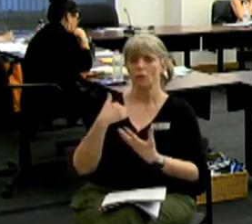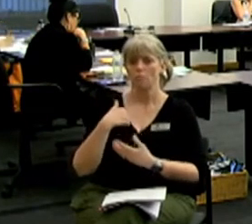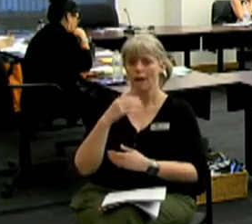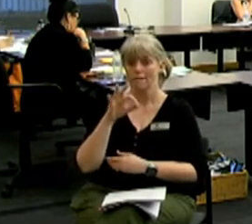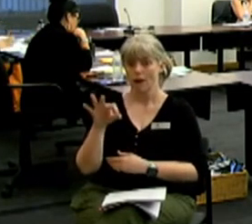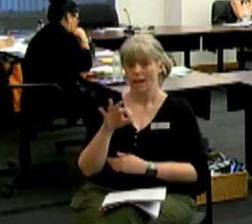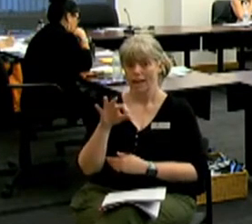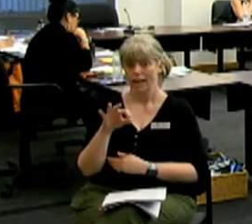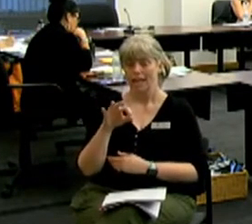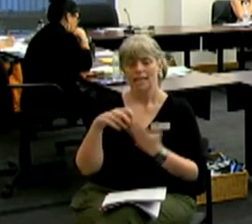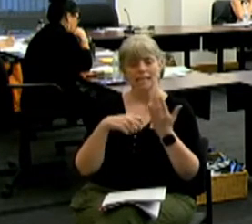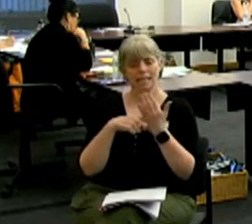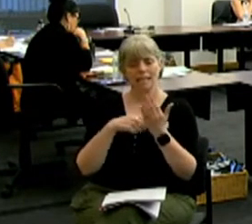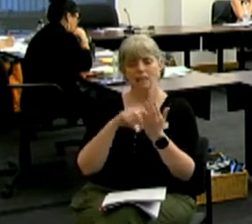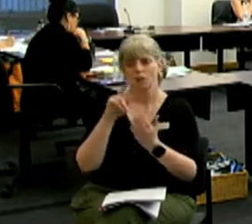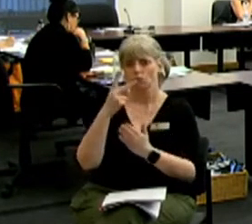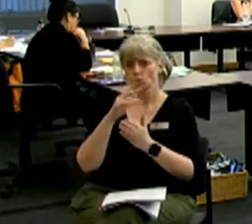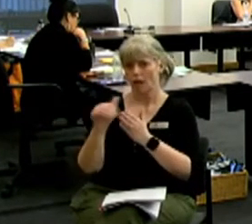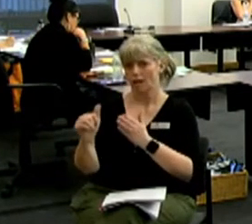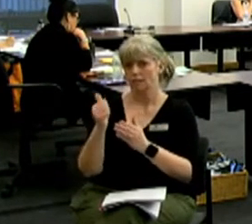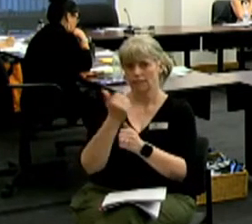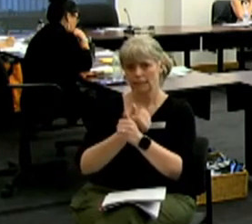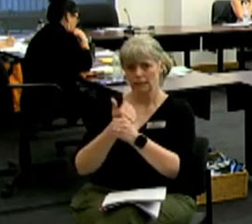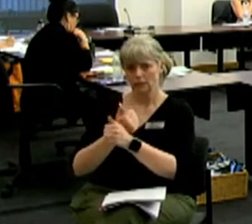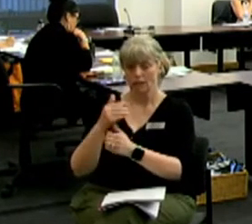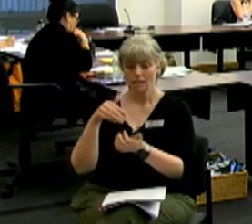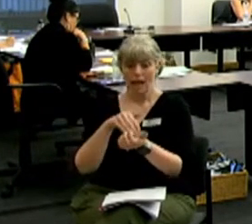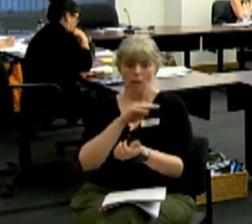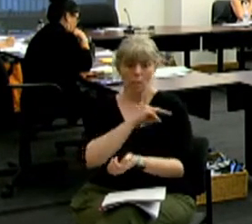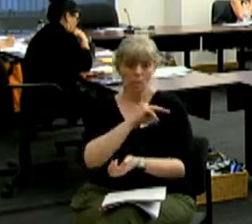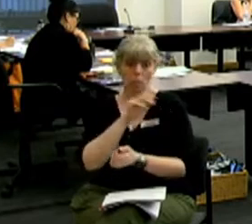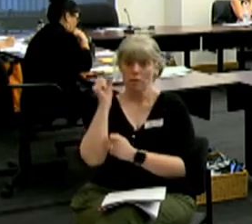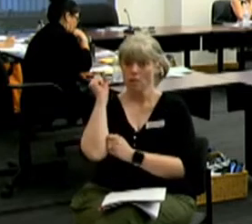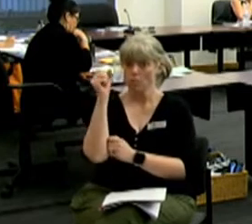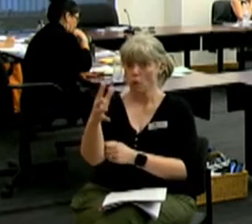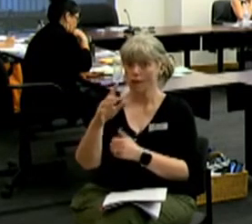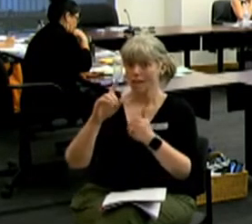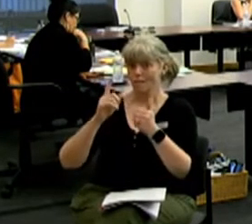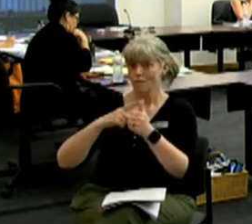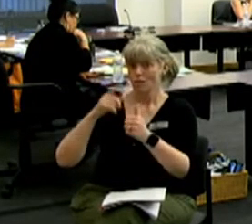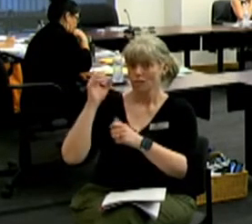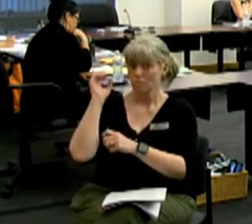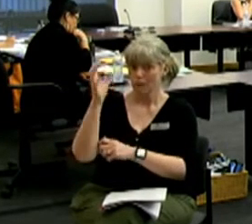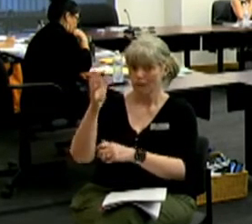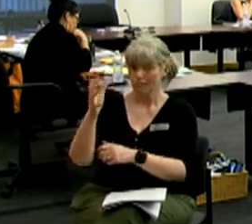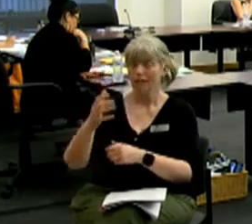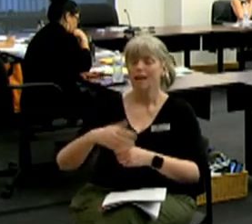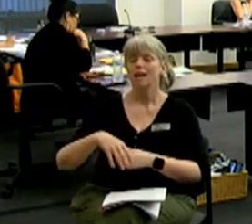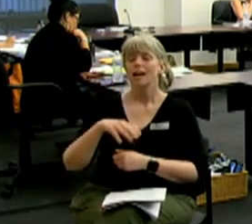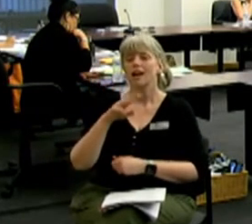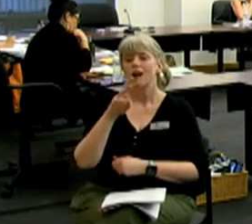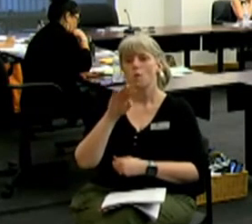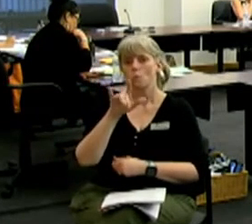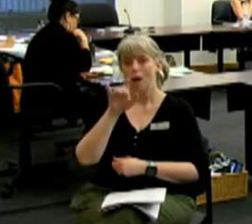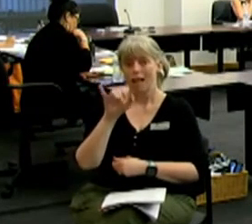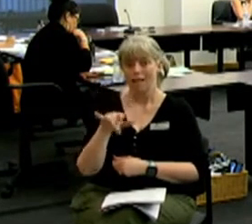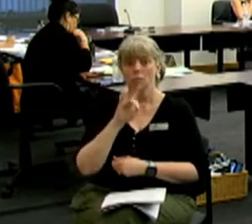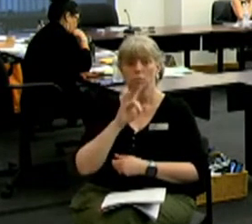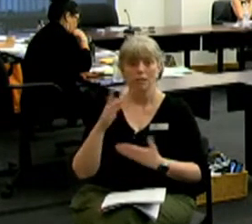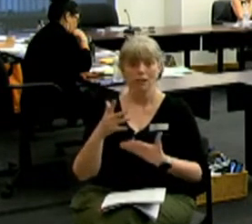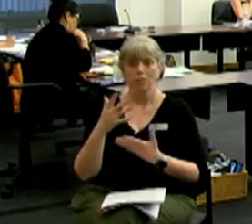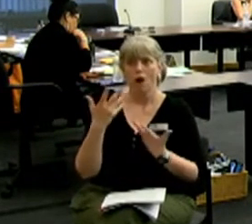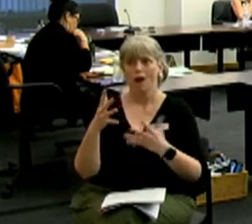Friday. The tickets are only $2 each. Dr. Mitchell will be throwing out the first pitch. Wiley will be there, and we already